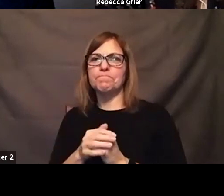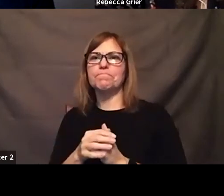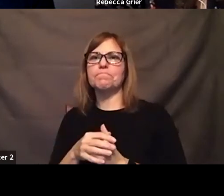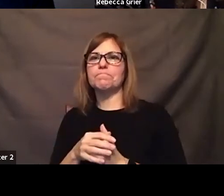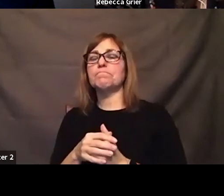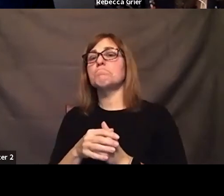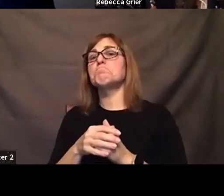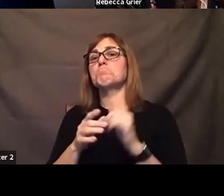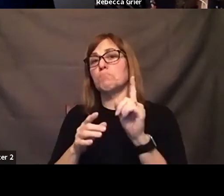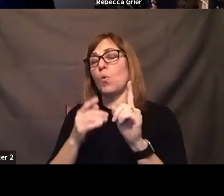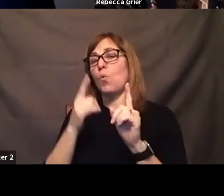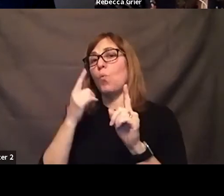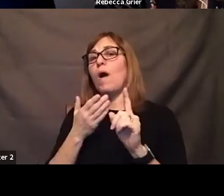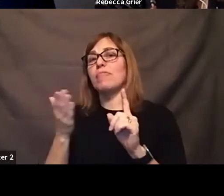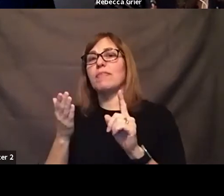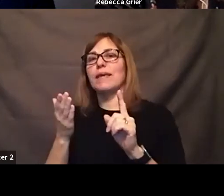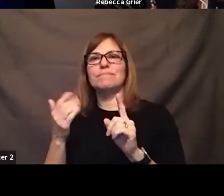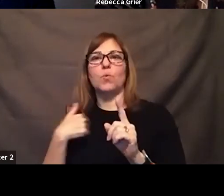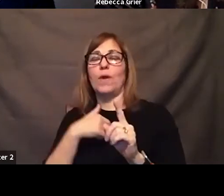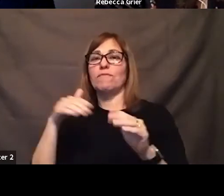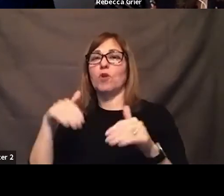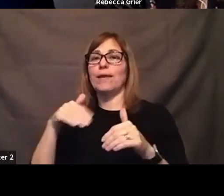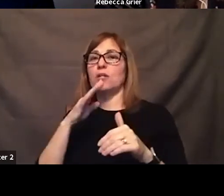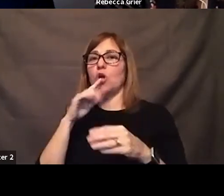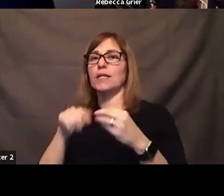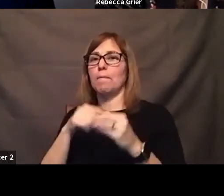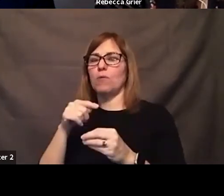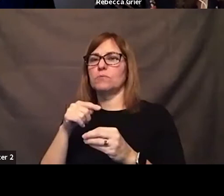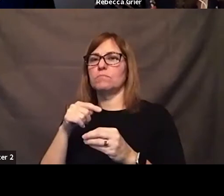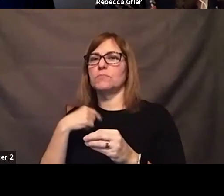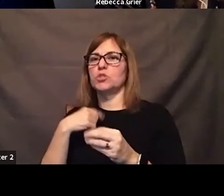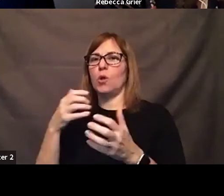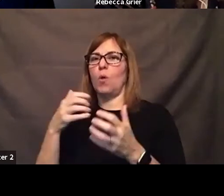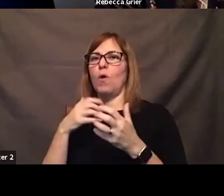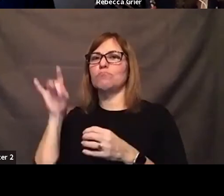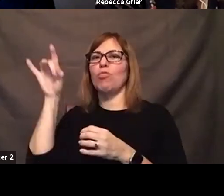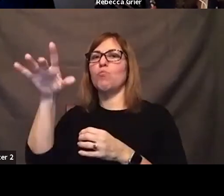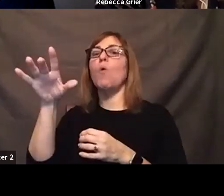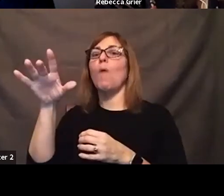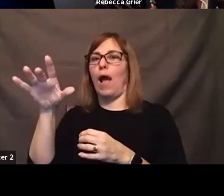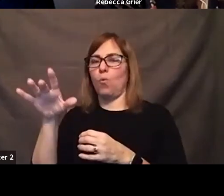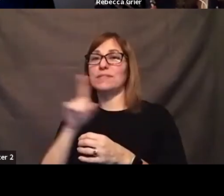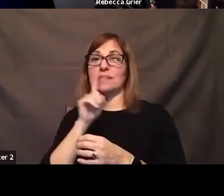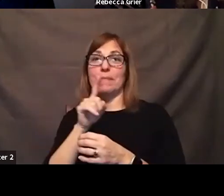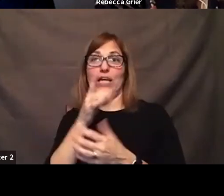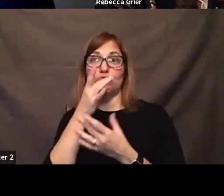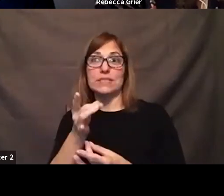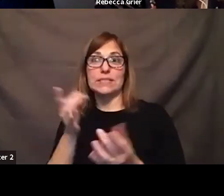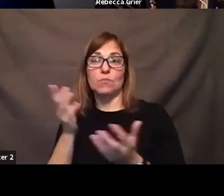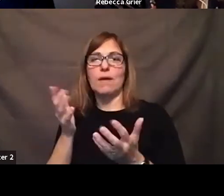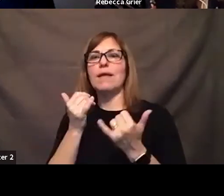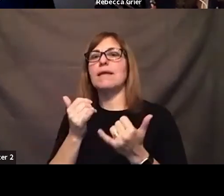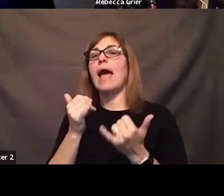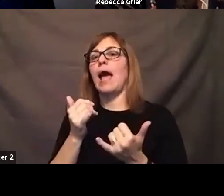Also, one thing that we haven't really talked about, I want to throw out there that's pretty interesting is that there are now